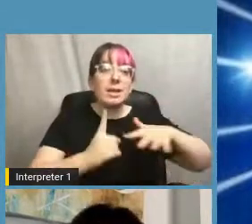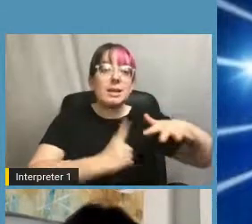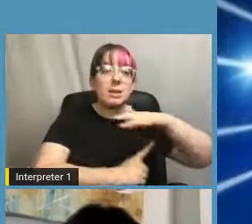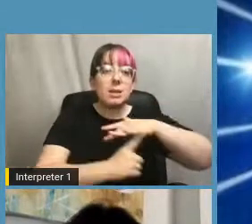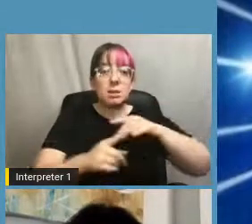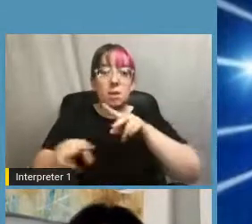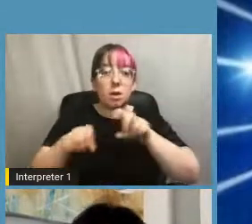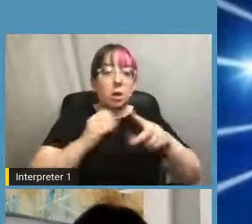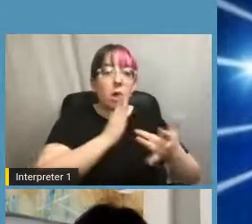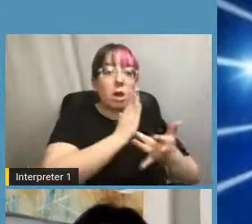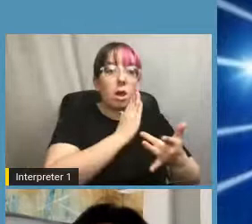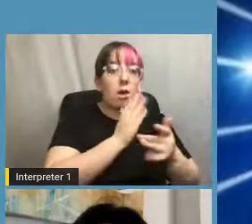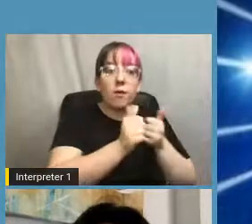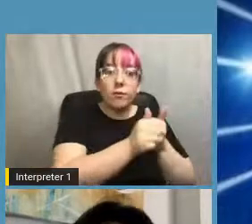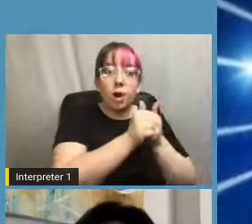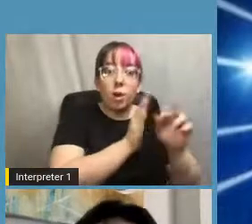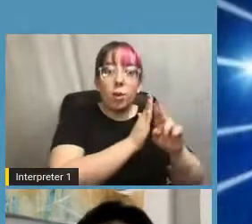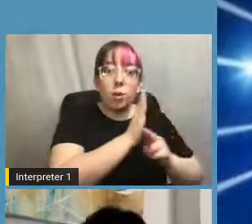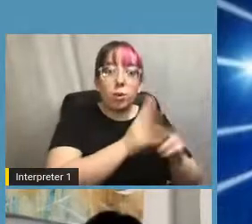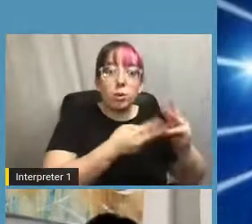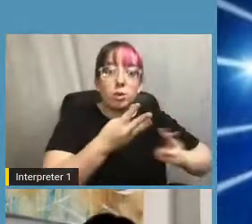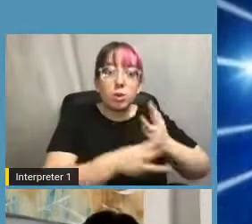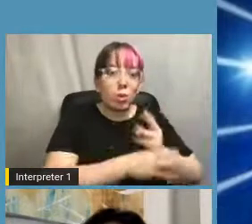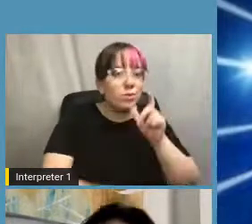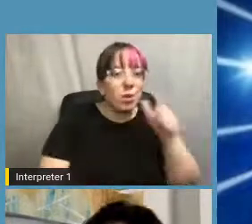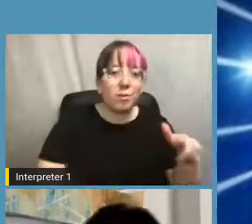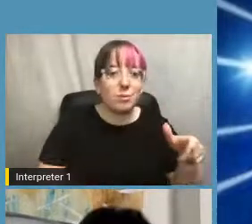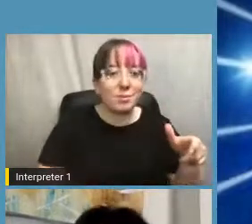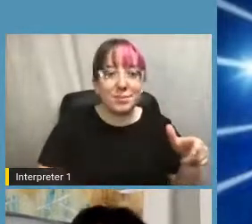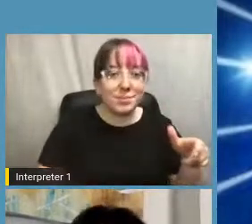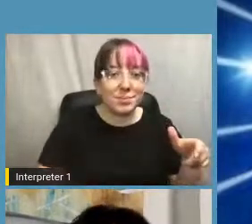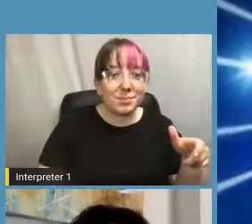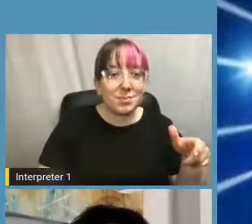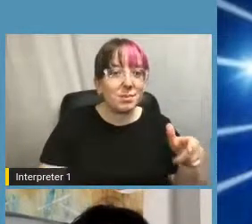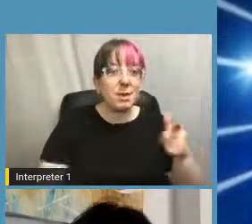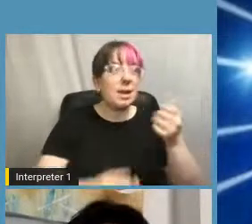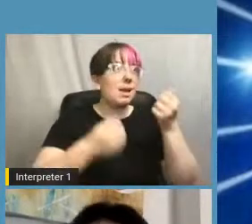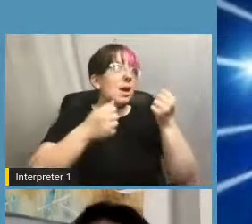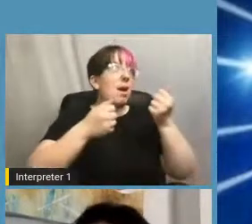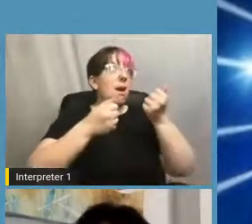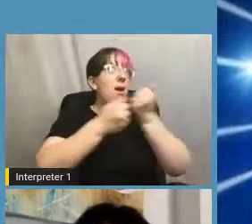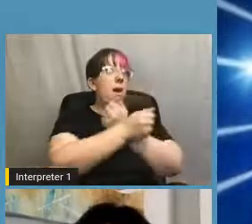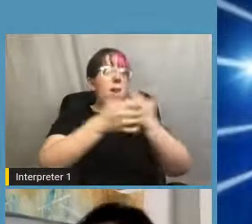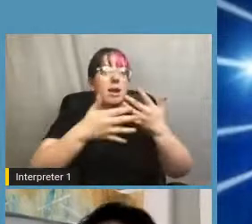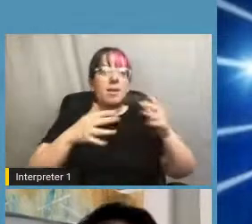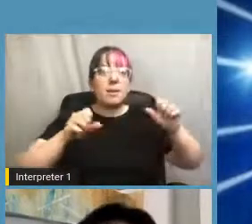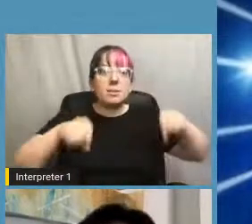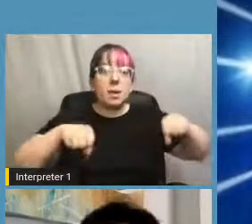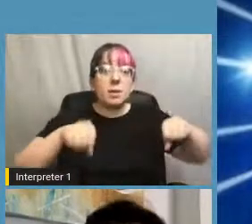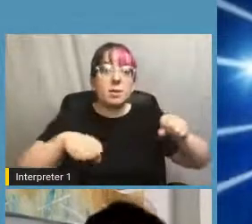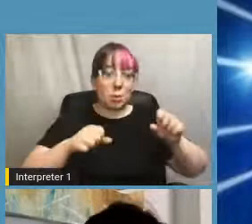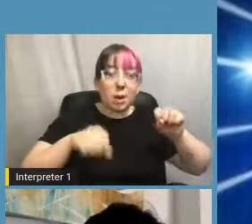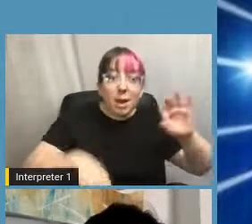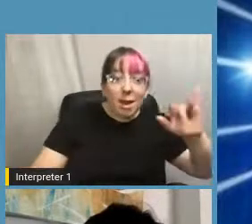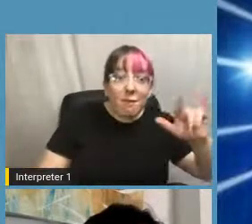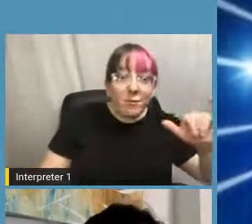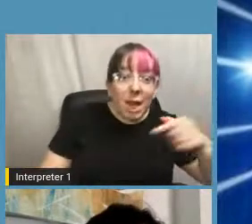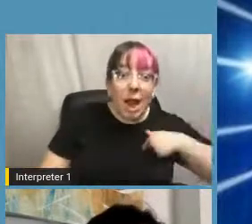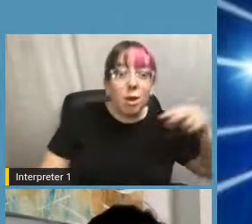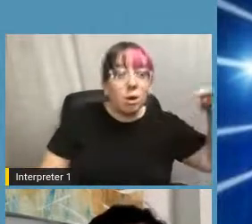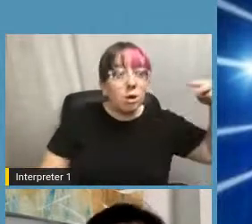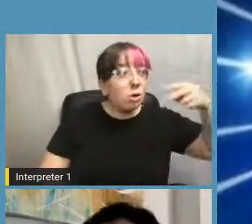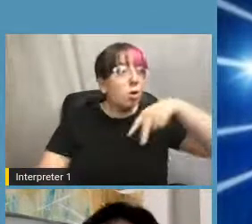have to follow the rules of the world, or of our world. Meaning, I can fly around, say,